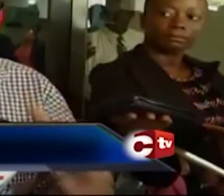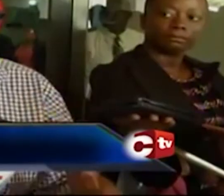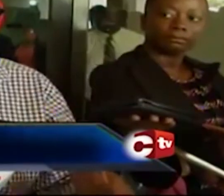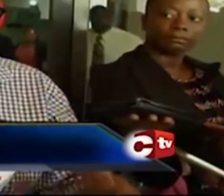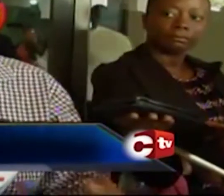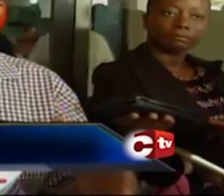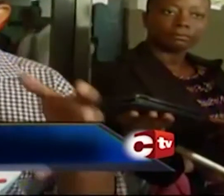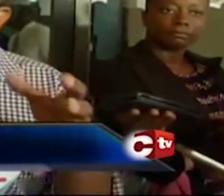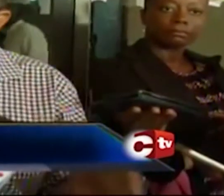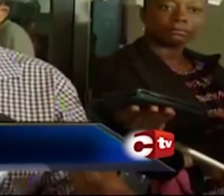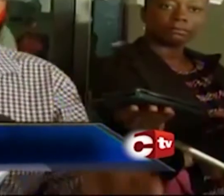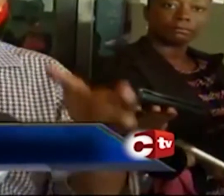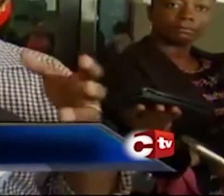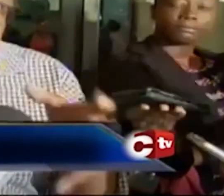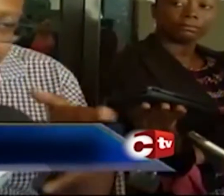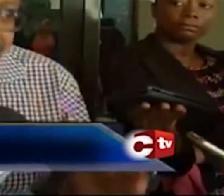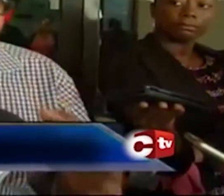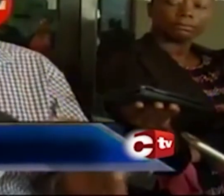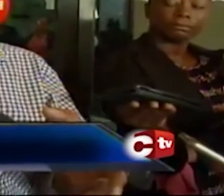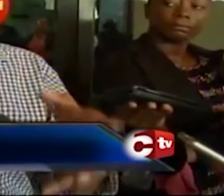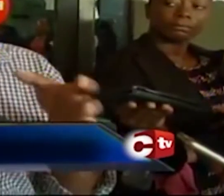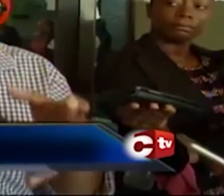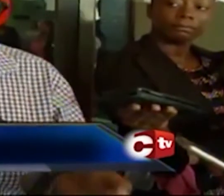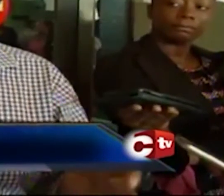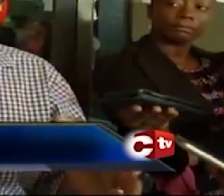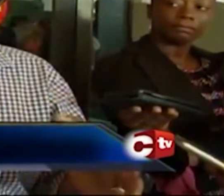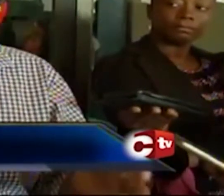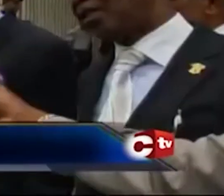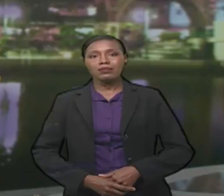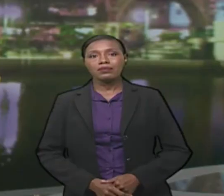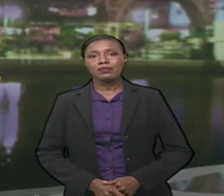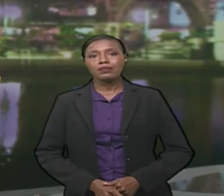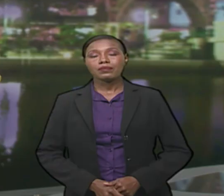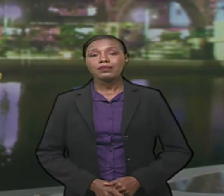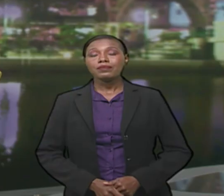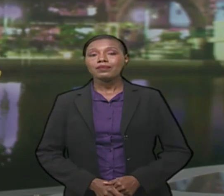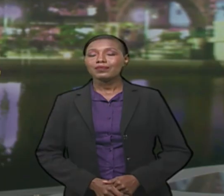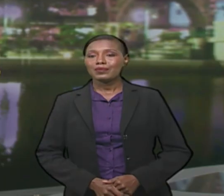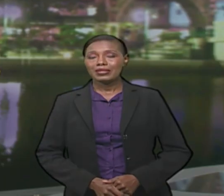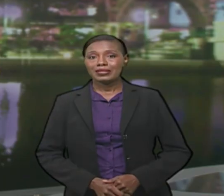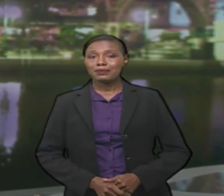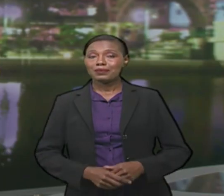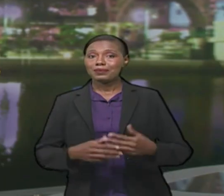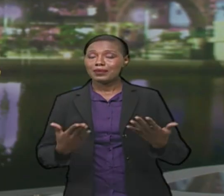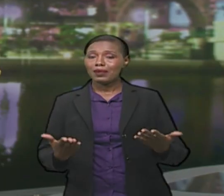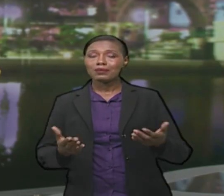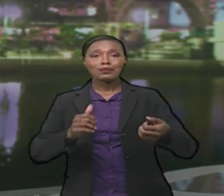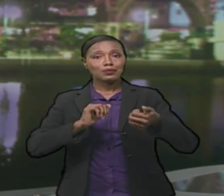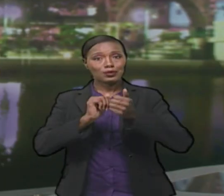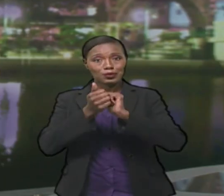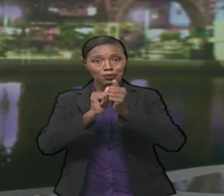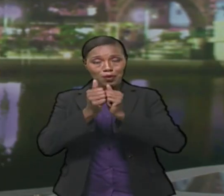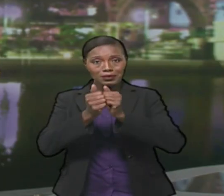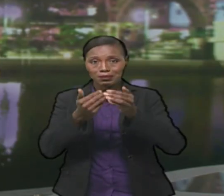have happened, that the law could provide us with justice. I will give you a peek into the